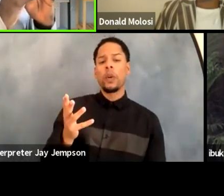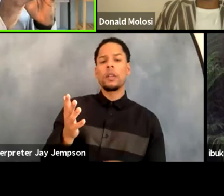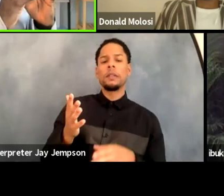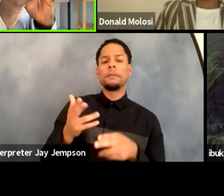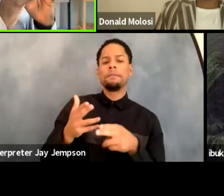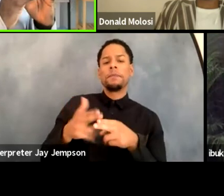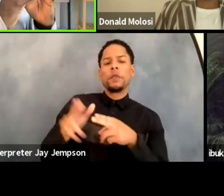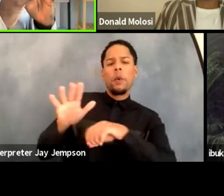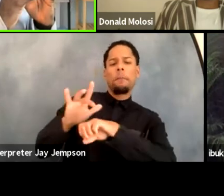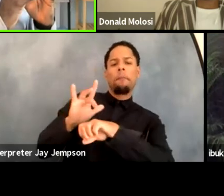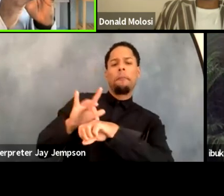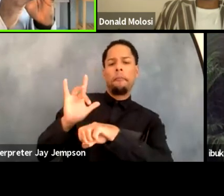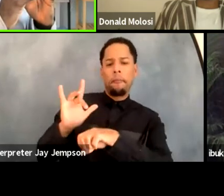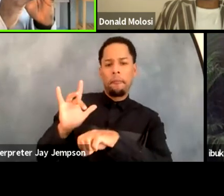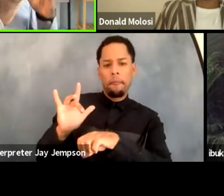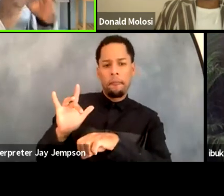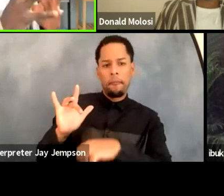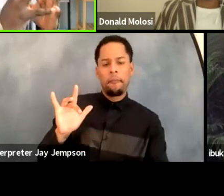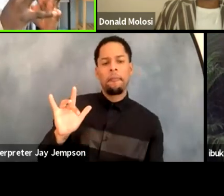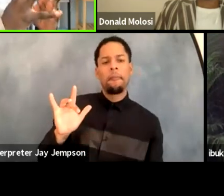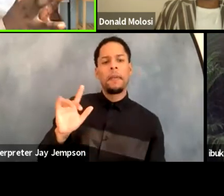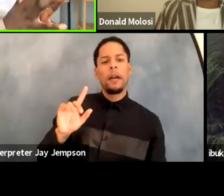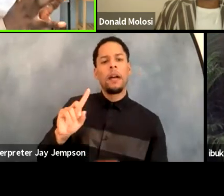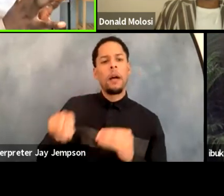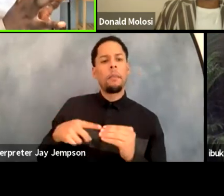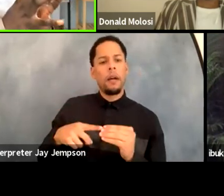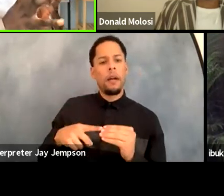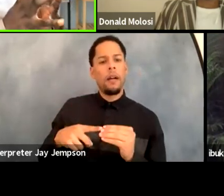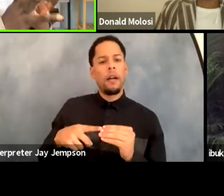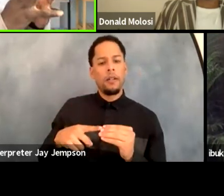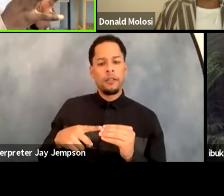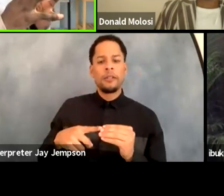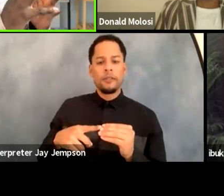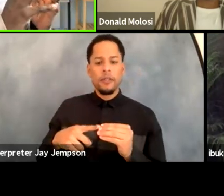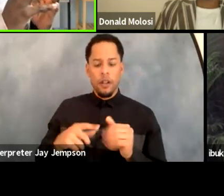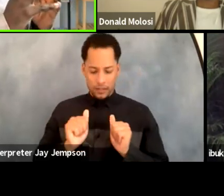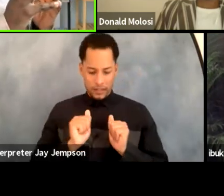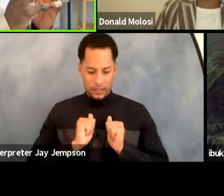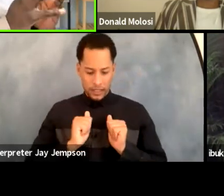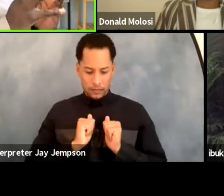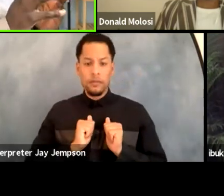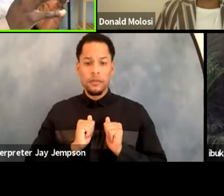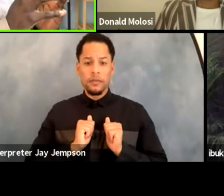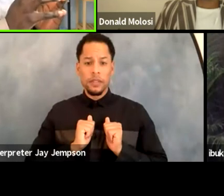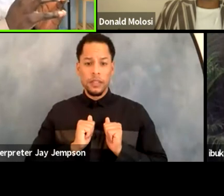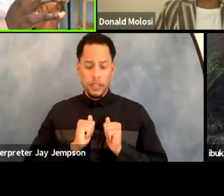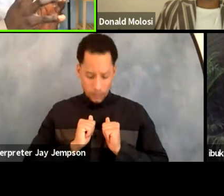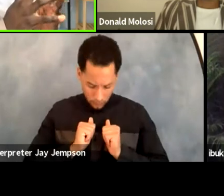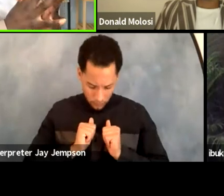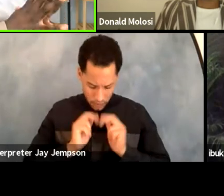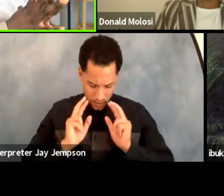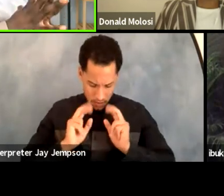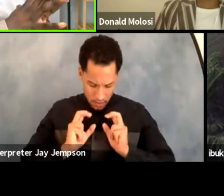to we have to rediscover ourselves as a people, that we're enough.